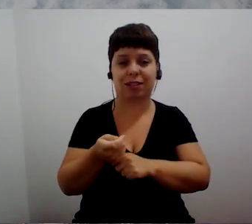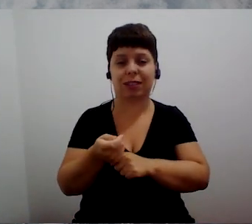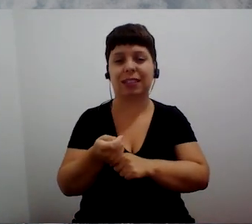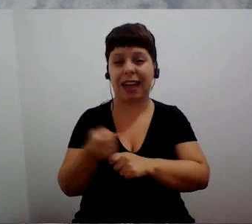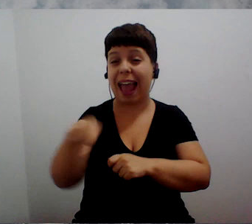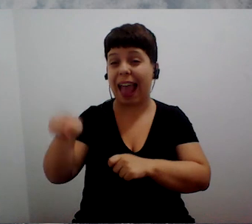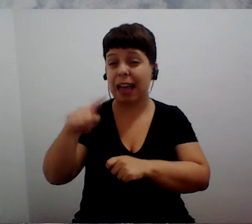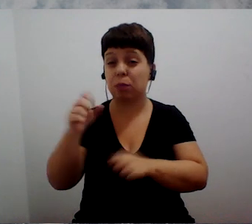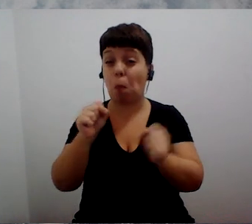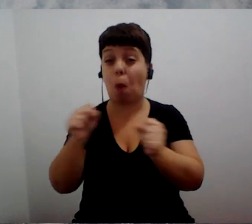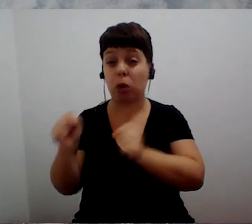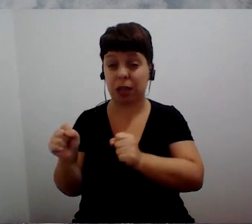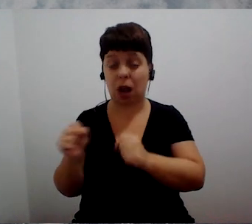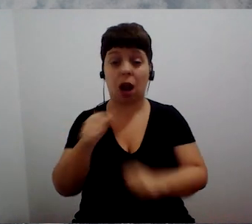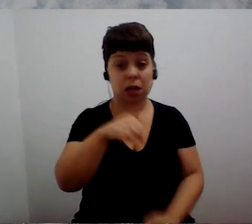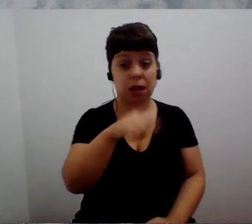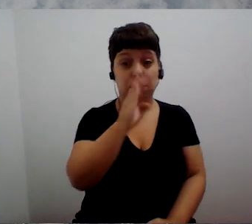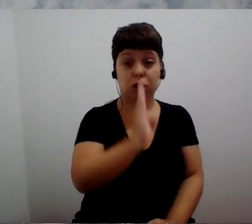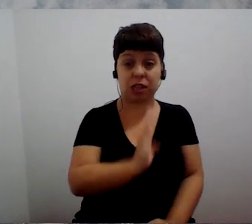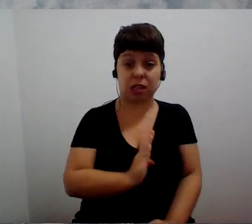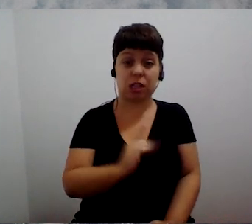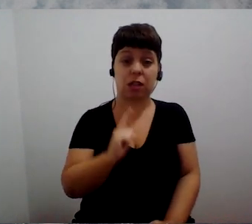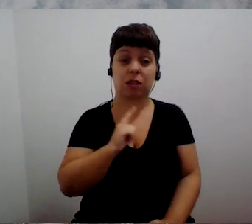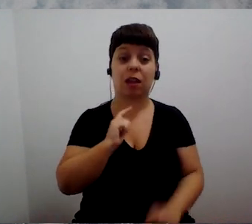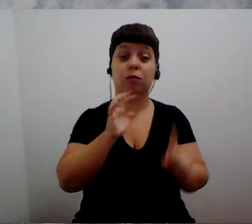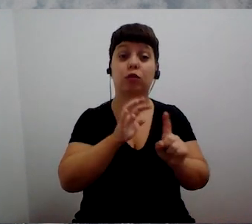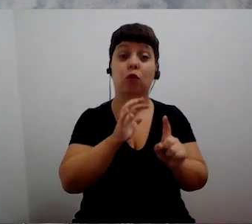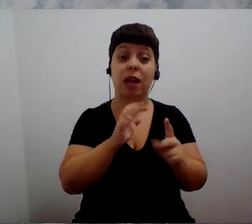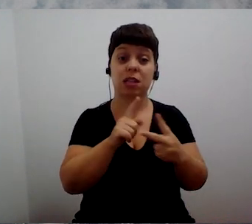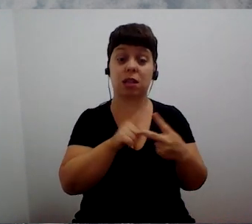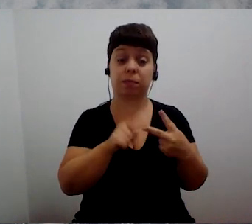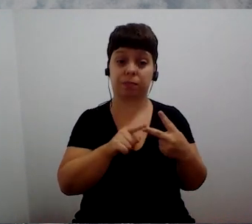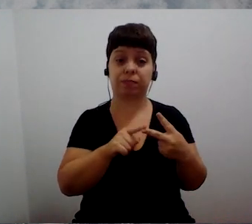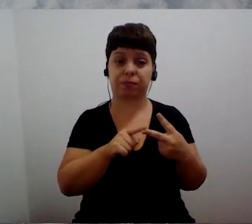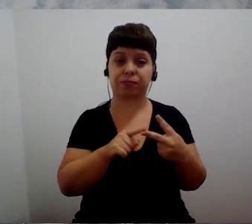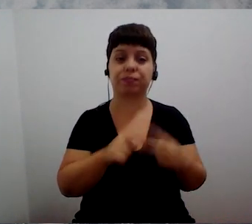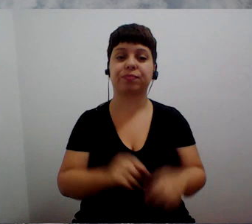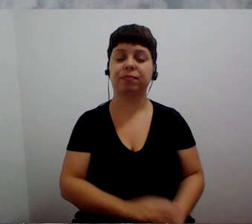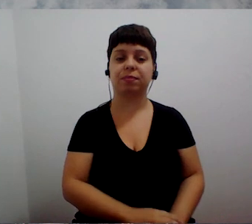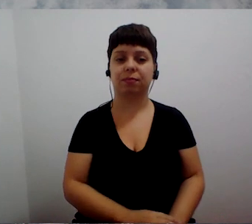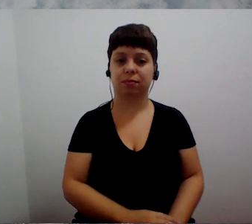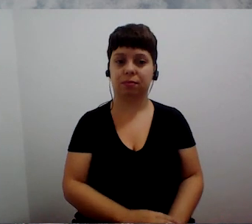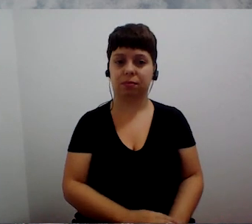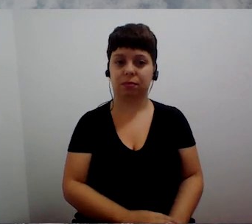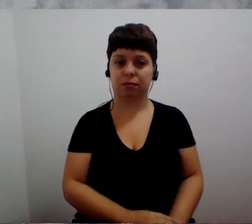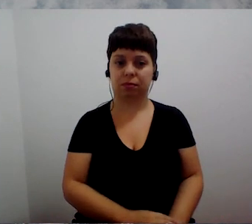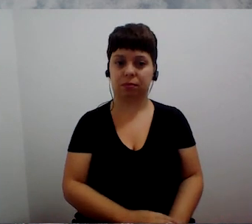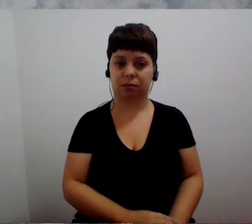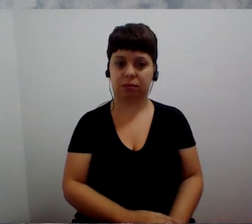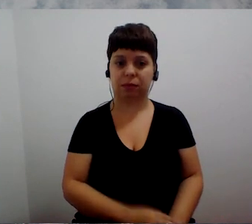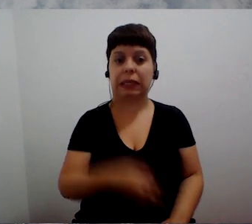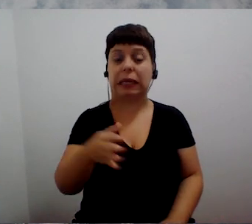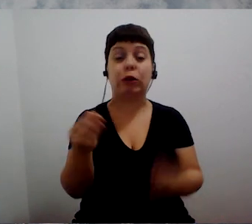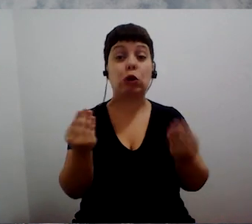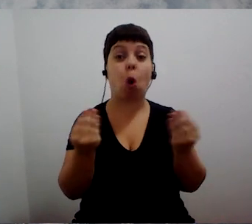happening in Brazil. Although in Brazil, we do have a strong influence from the tourism industry. And how can we change